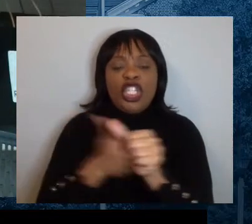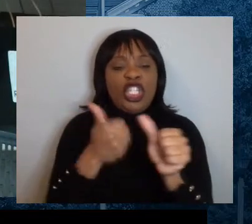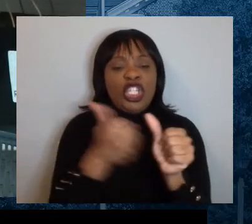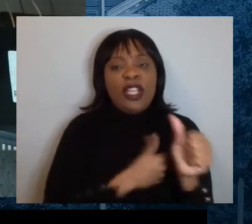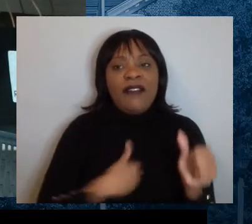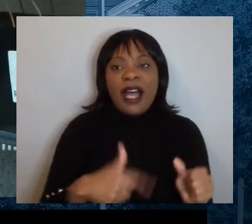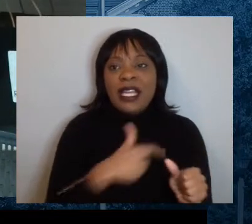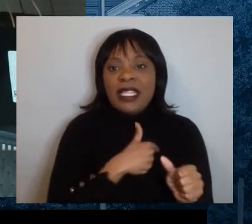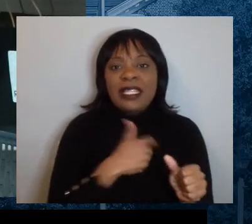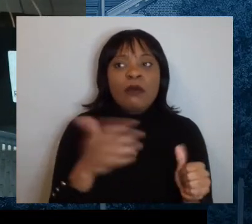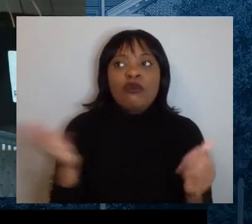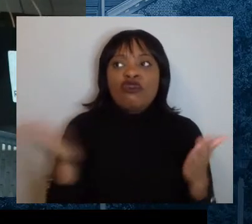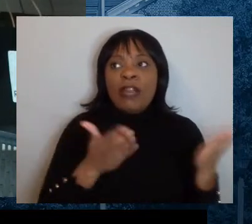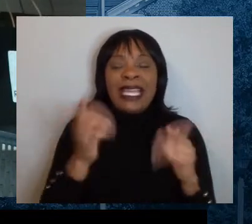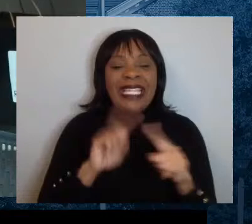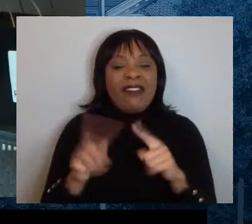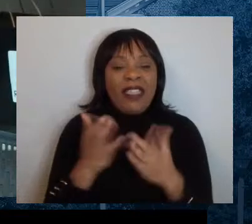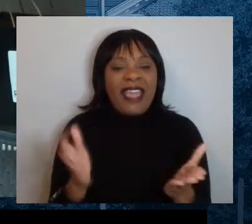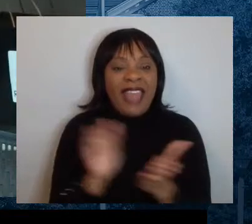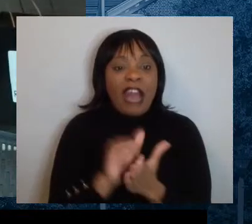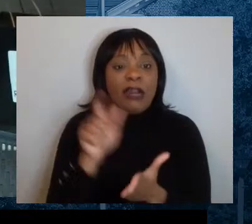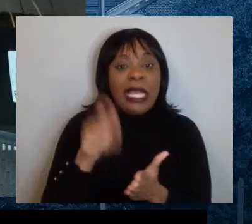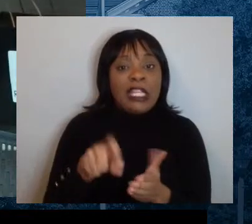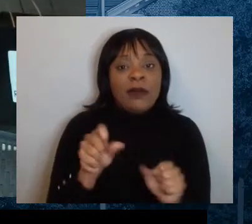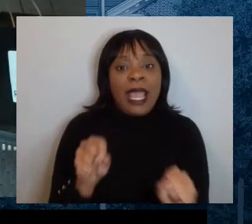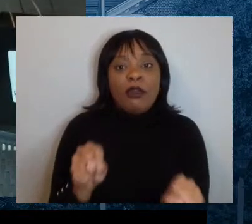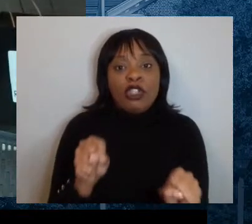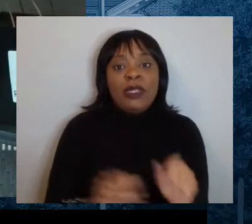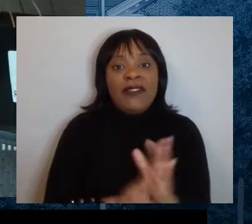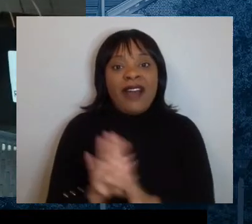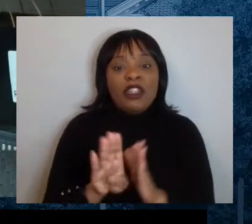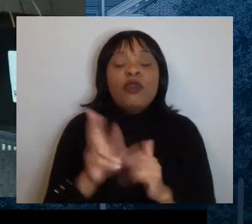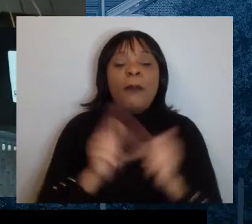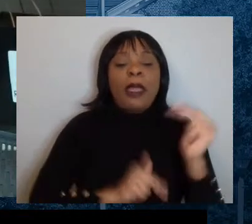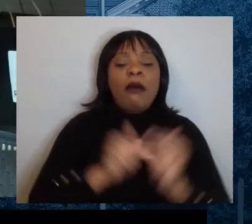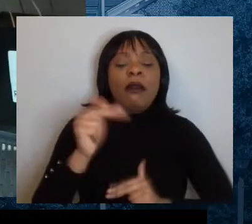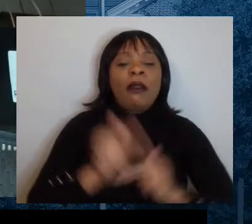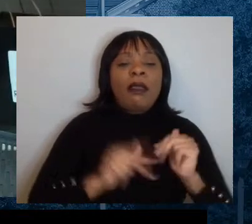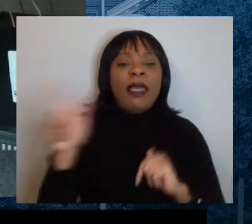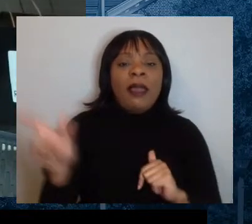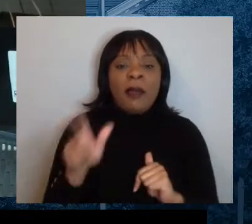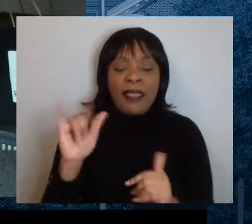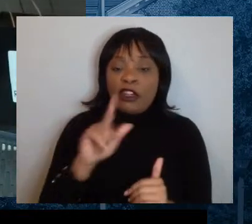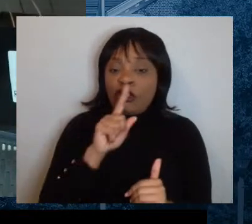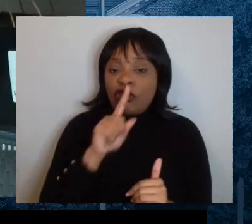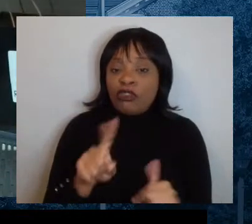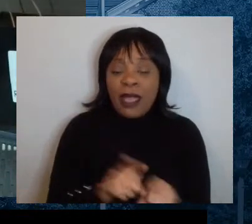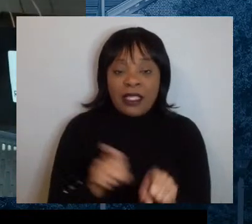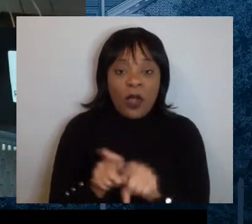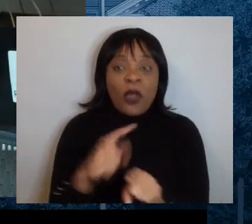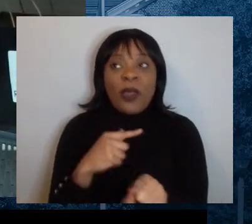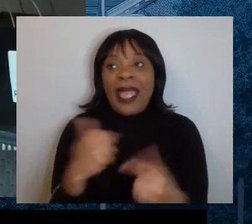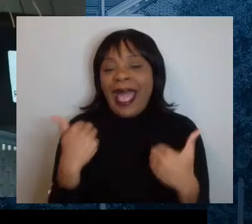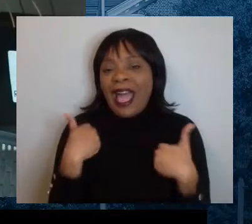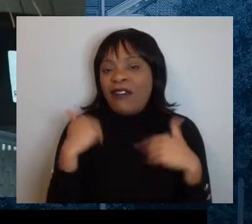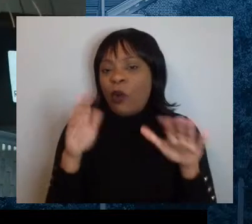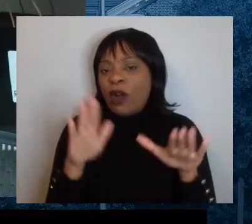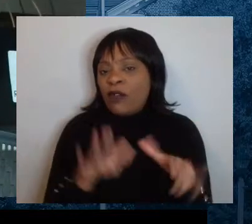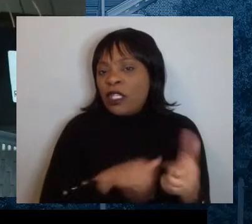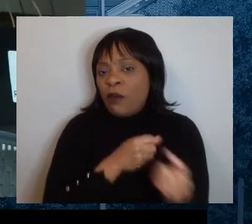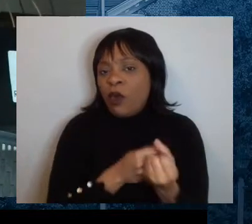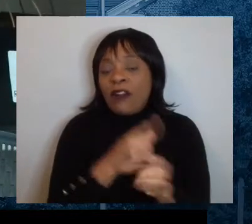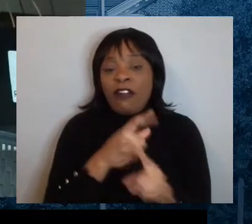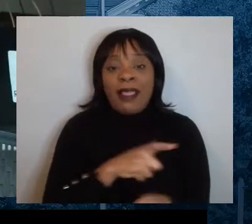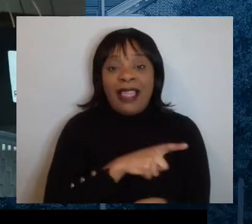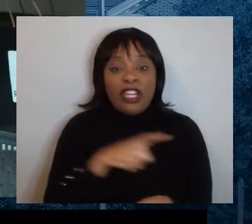different things that are needed to be able to build these libraries. And this is true as well. We have great support here from the legislature. It's great